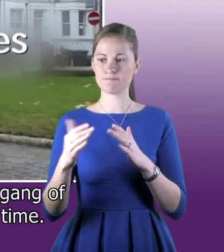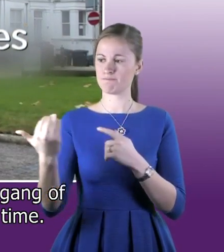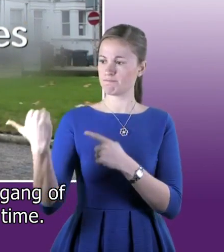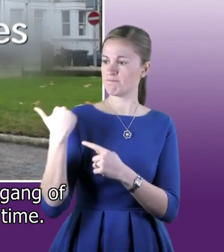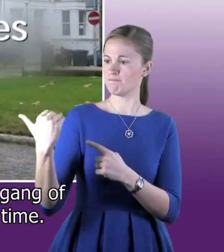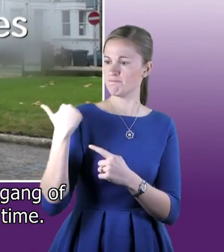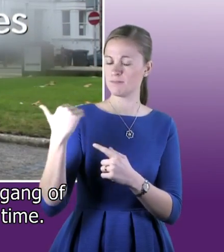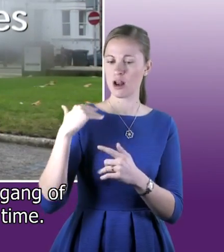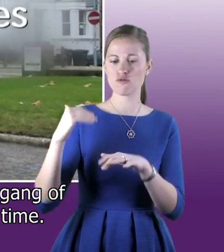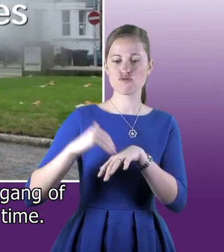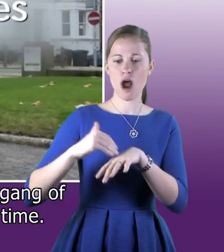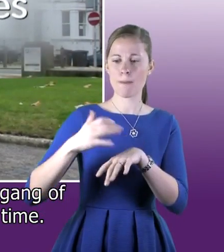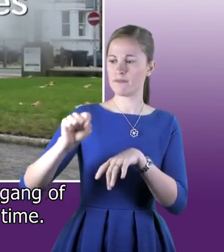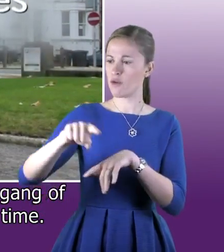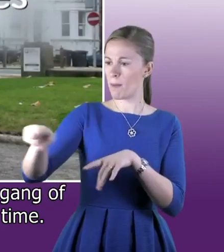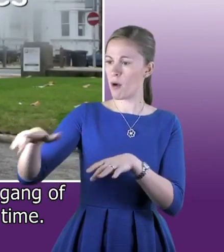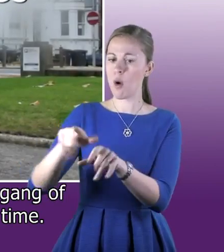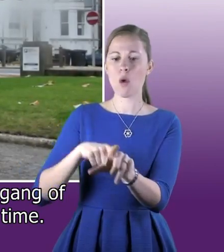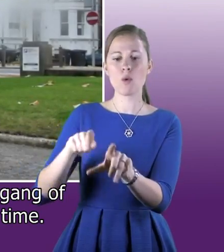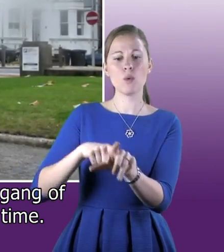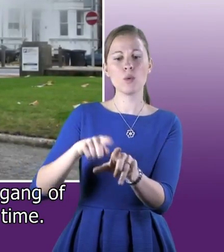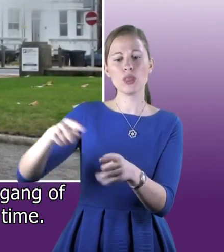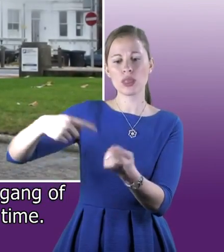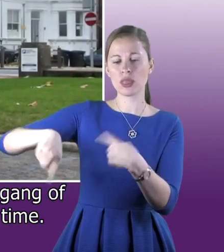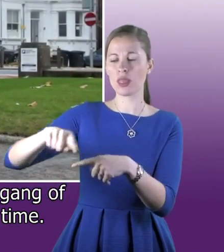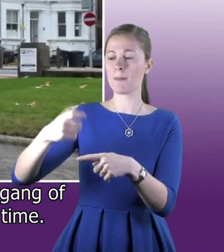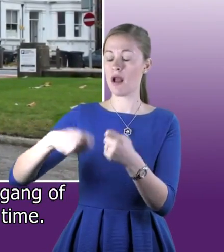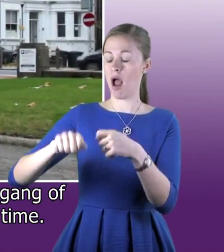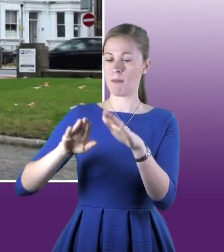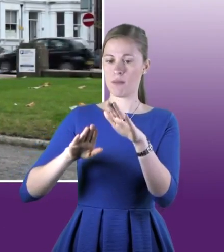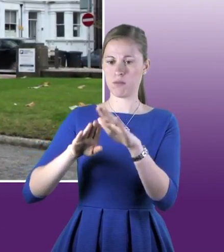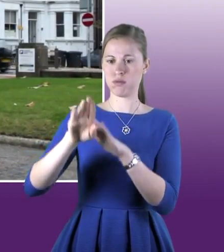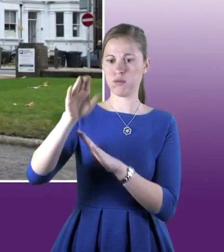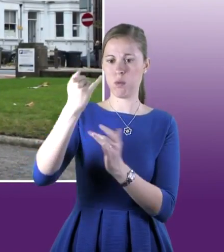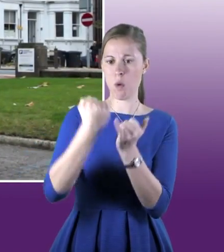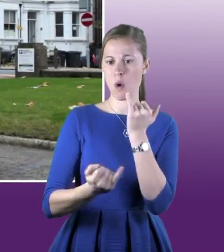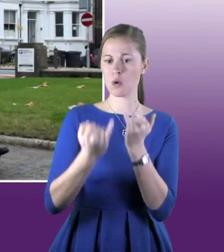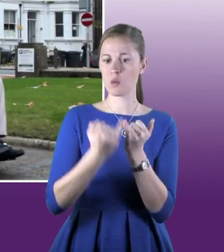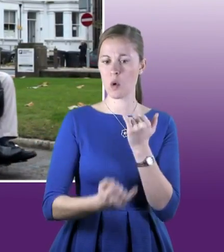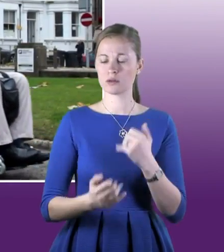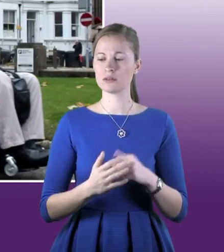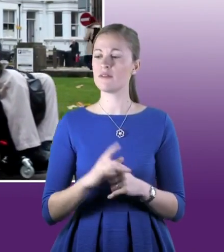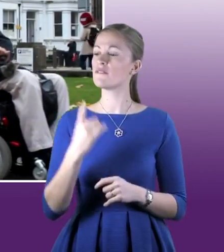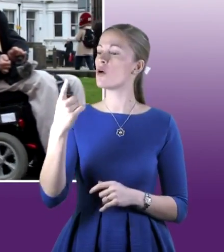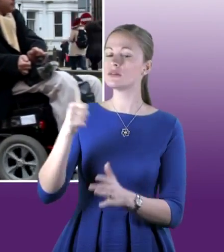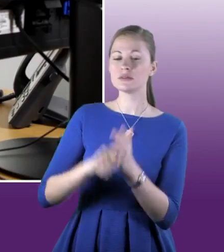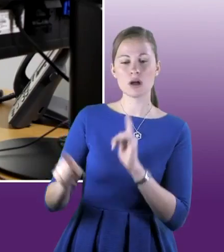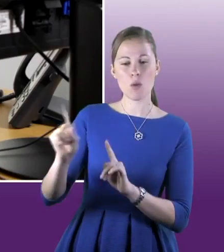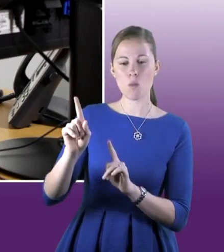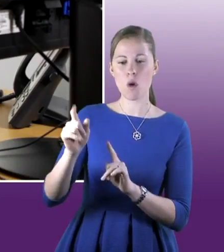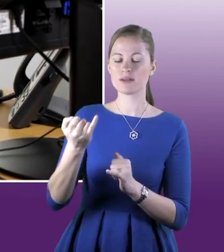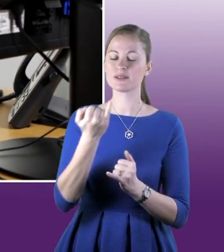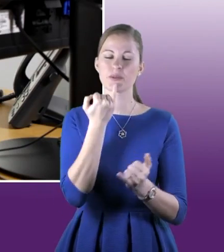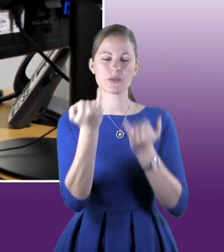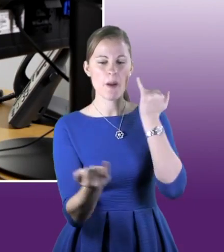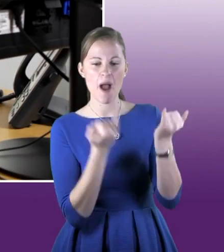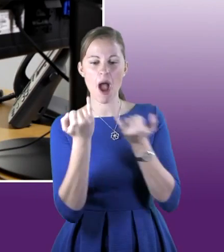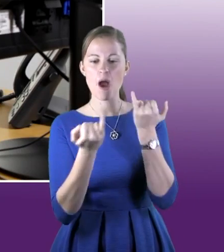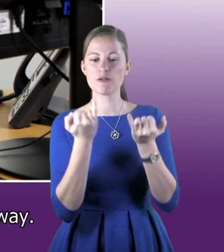local youths. These escalated over a period of time. It began with name-calling, the usual